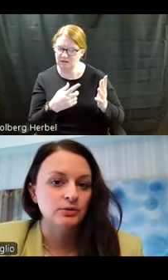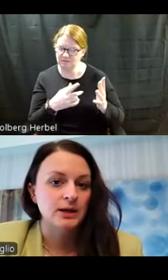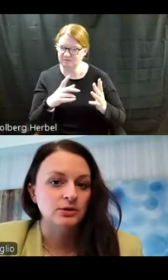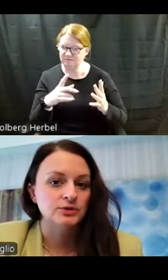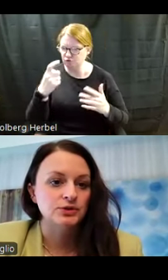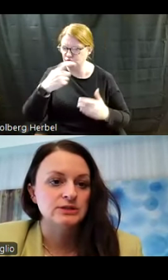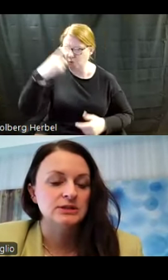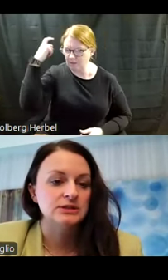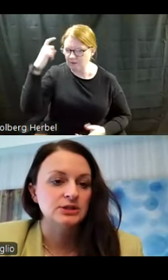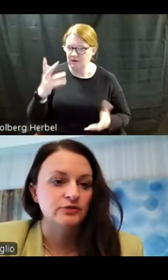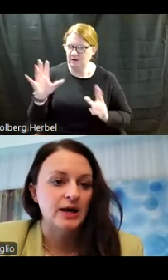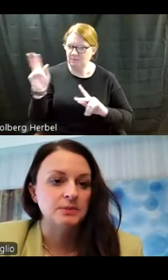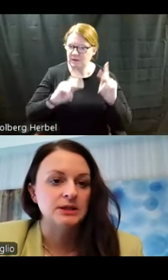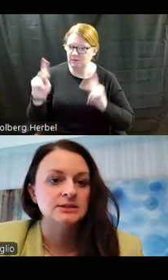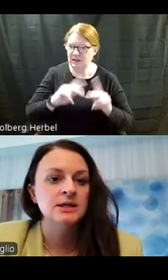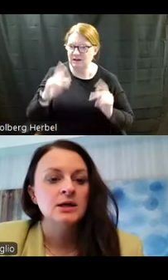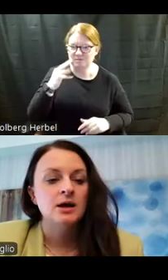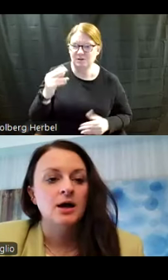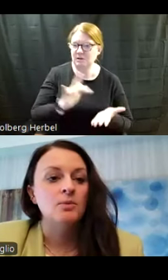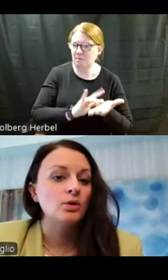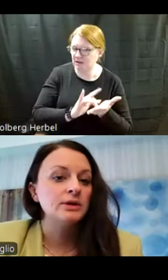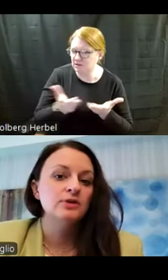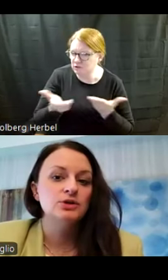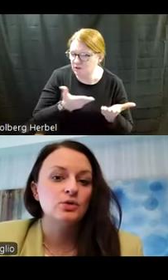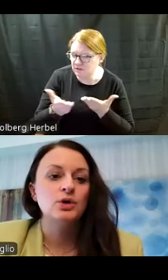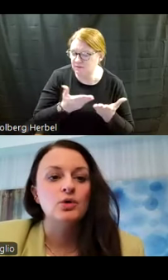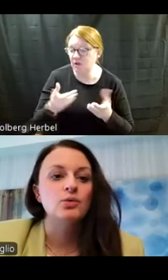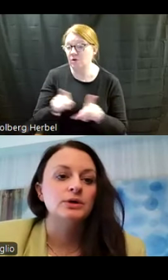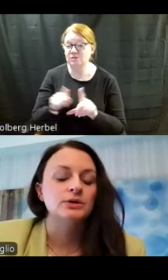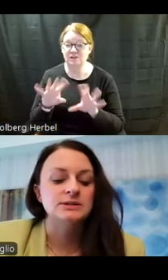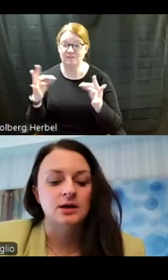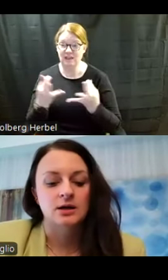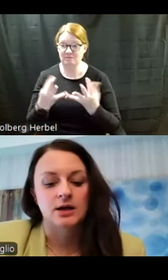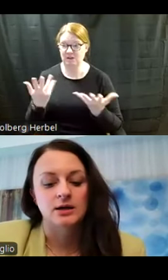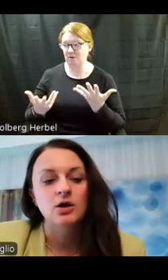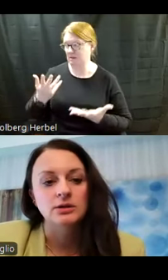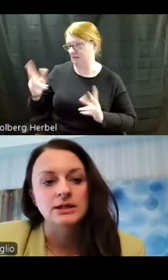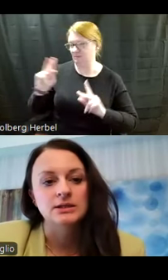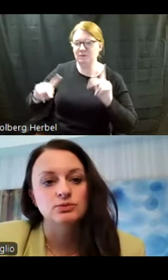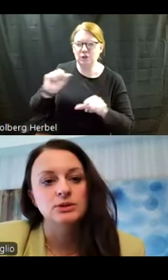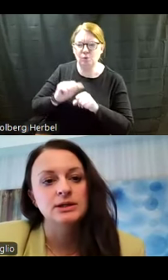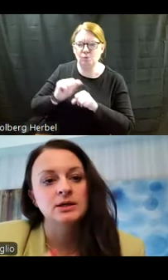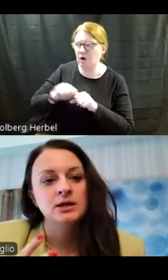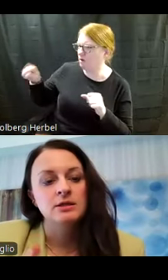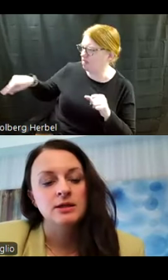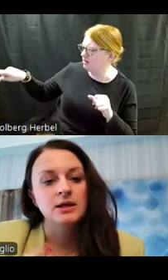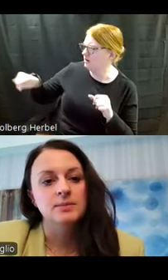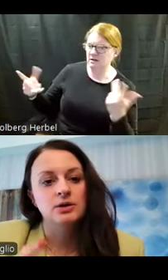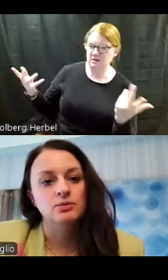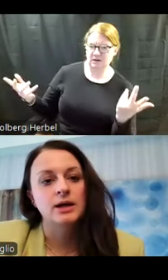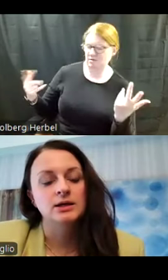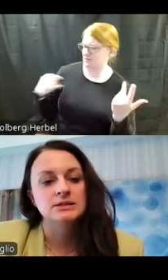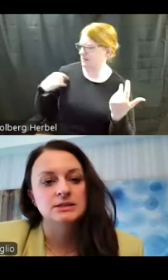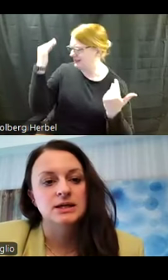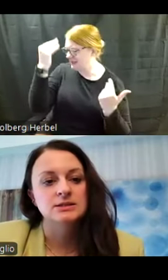going through medical services, their families, or even your own coworkers and colleagues. So really thinking about